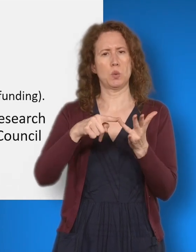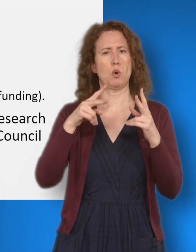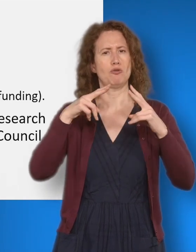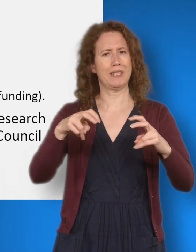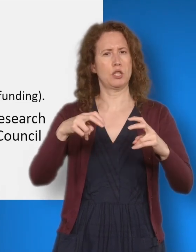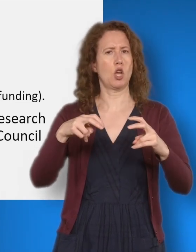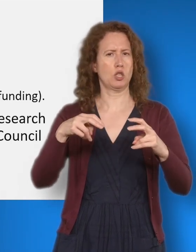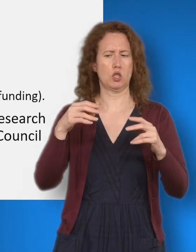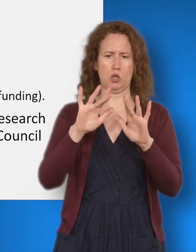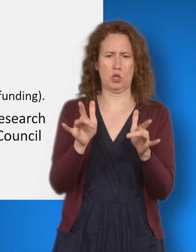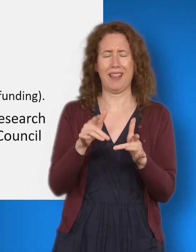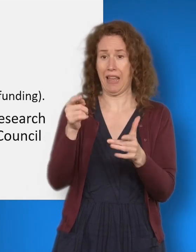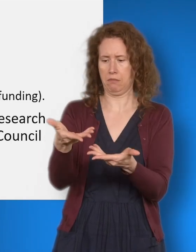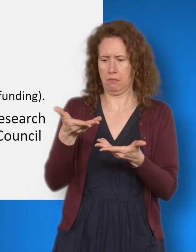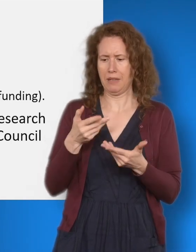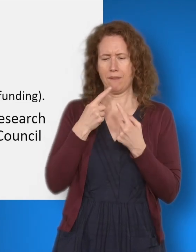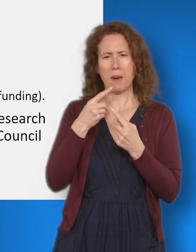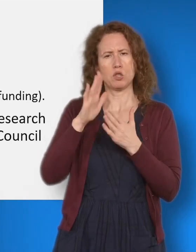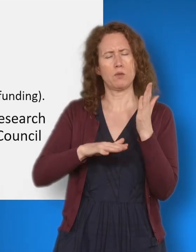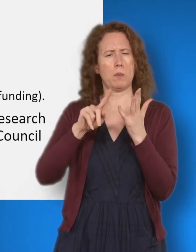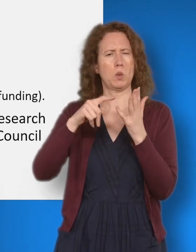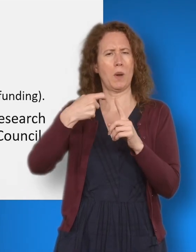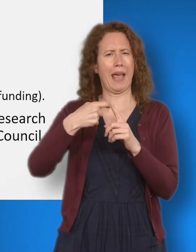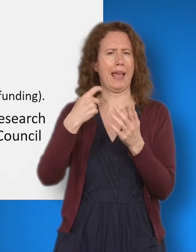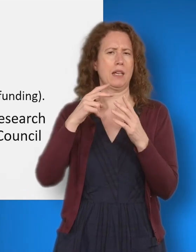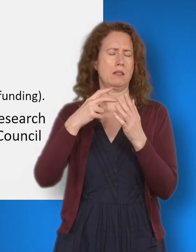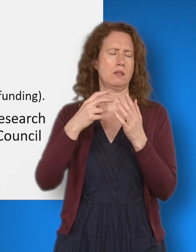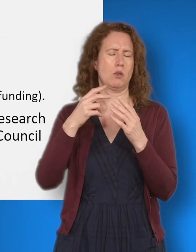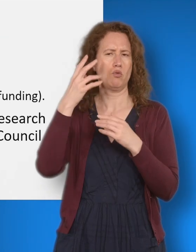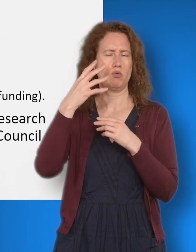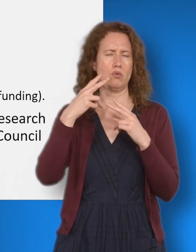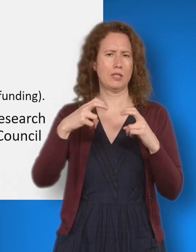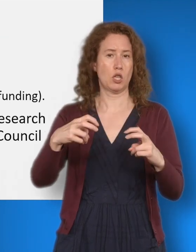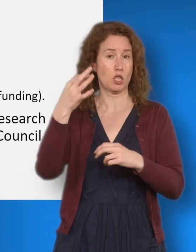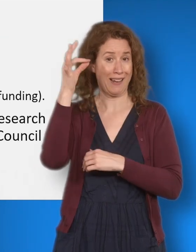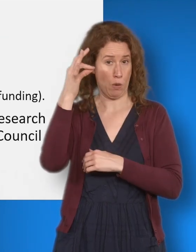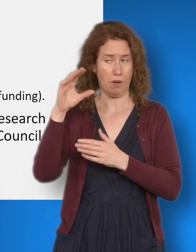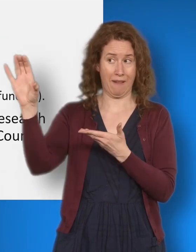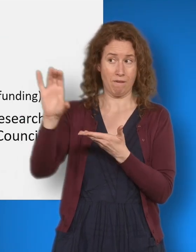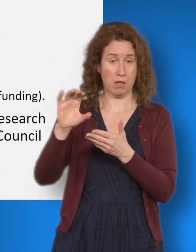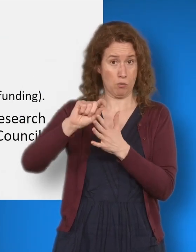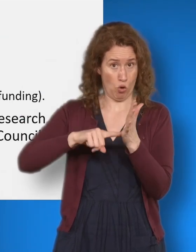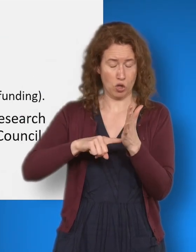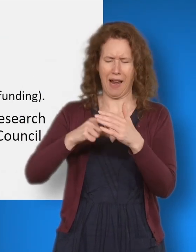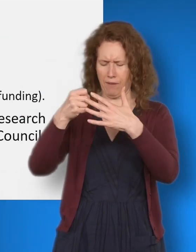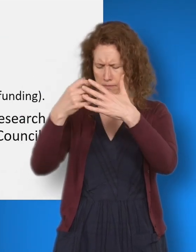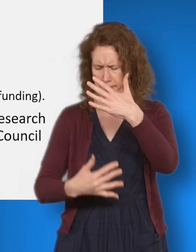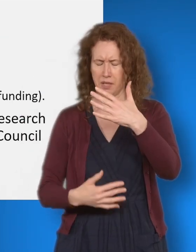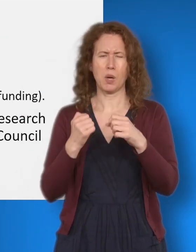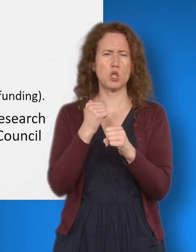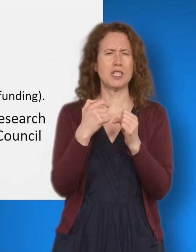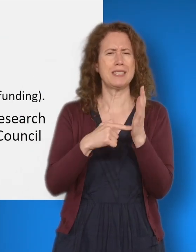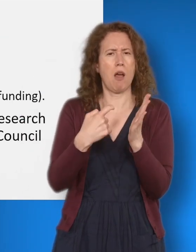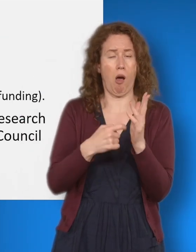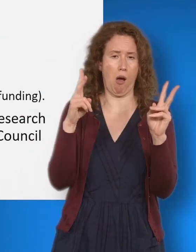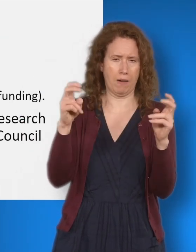provides data on UK Research Council funded projects. So the Gateway to Research, GTR,